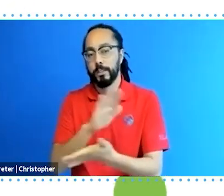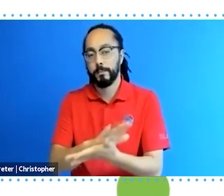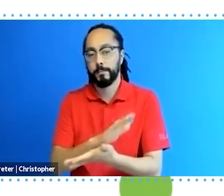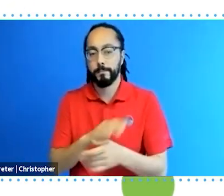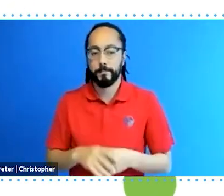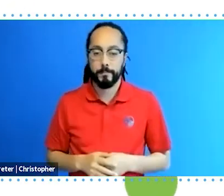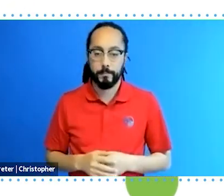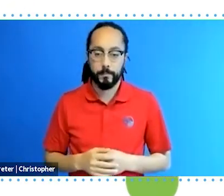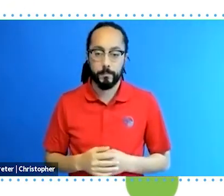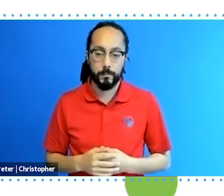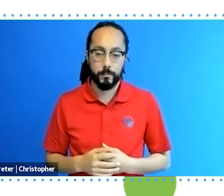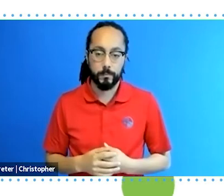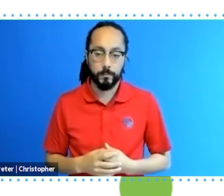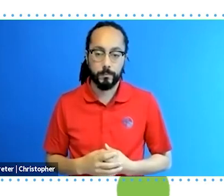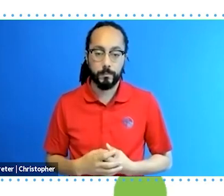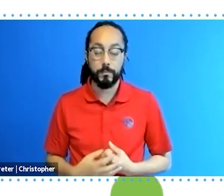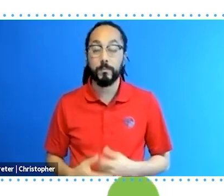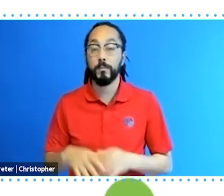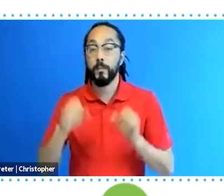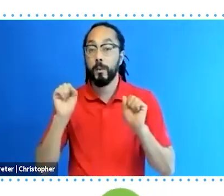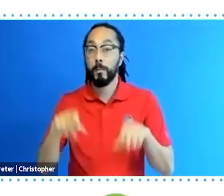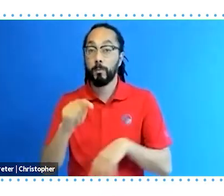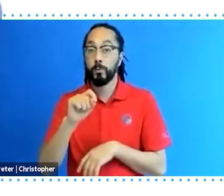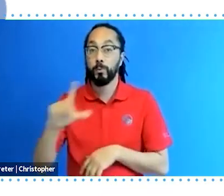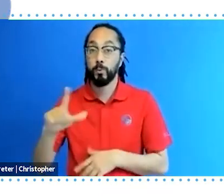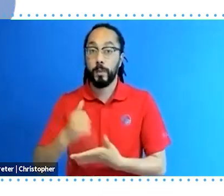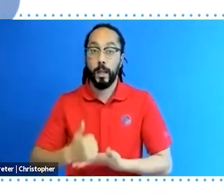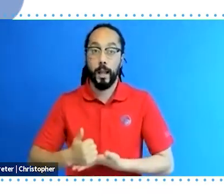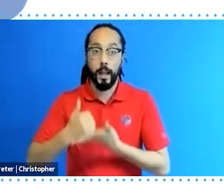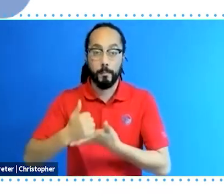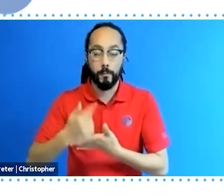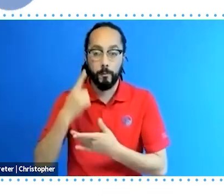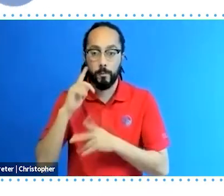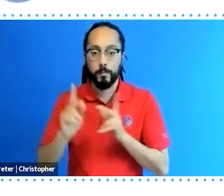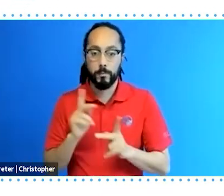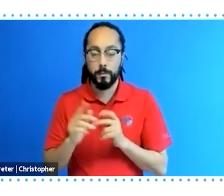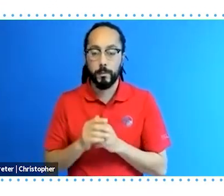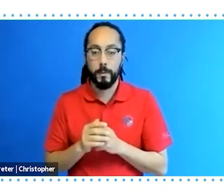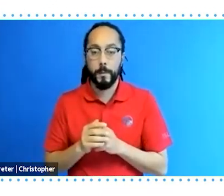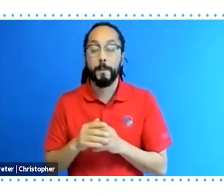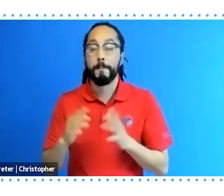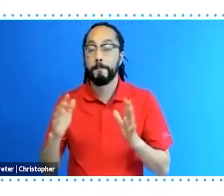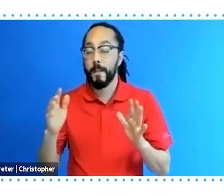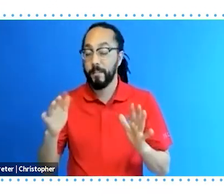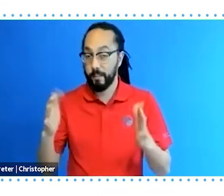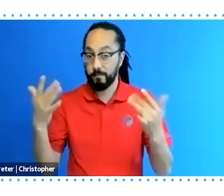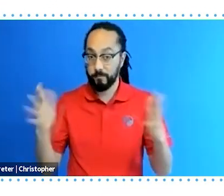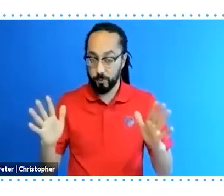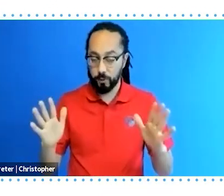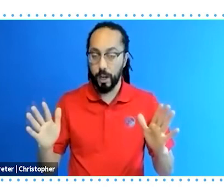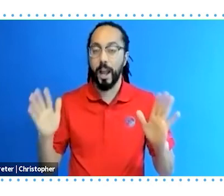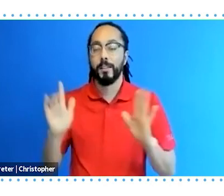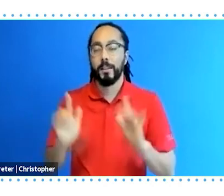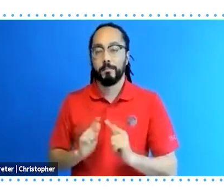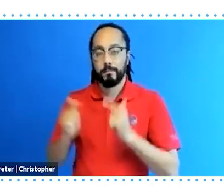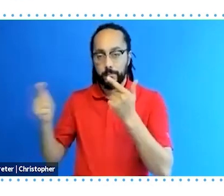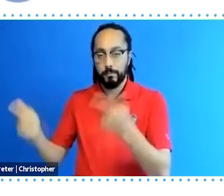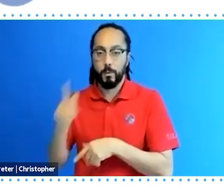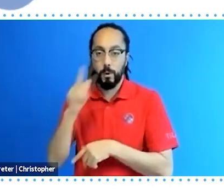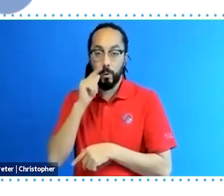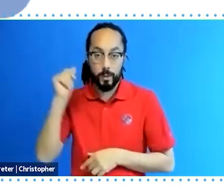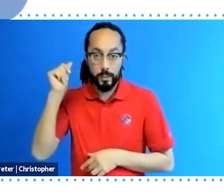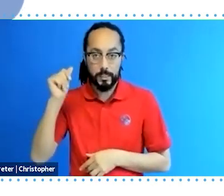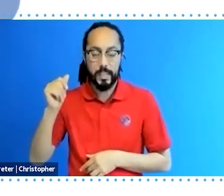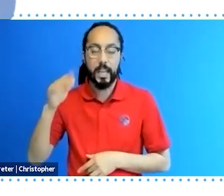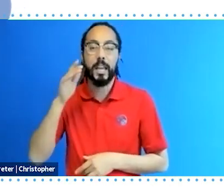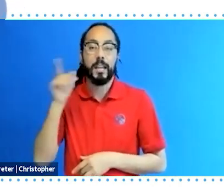tool that we hope is useful to folks. And then Owais will come in and as we've been saying, give us a grilling